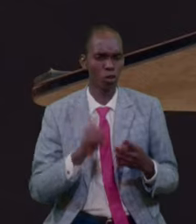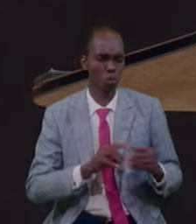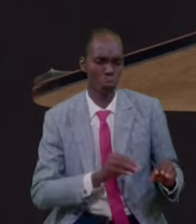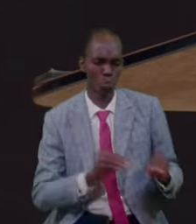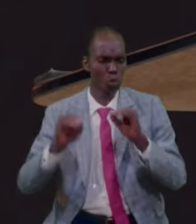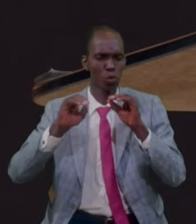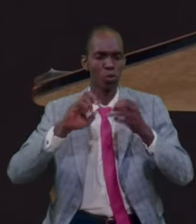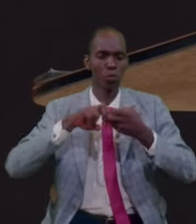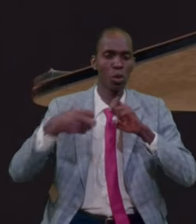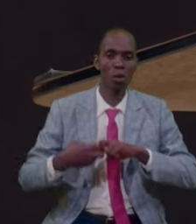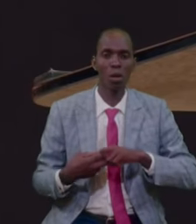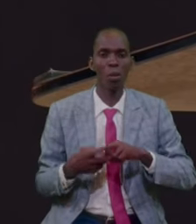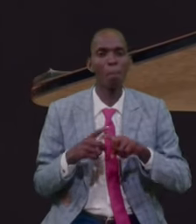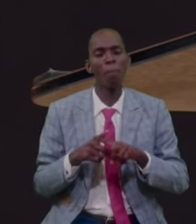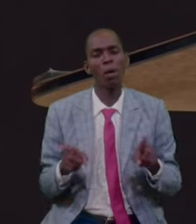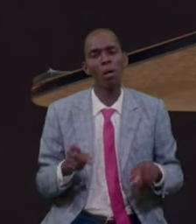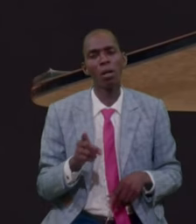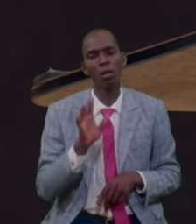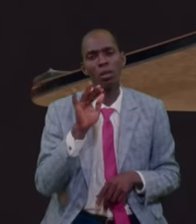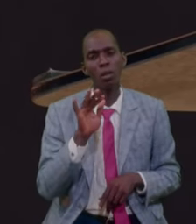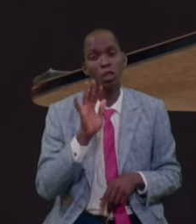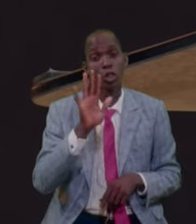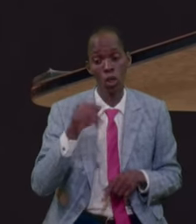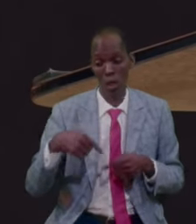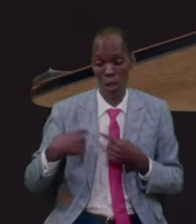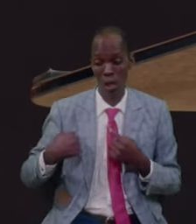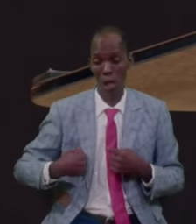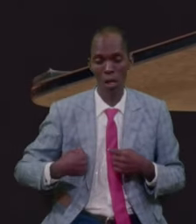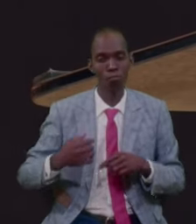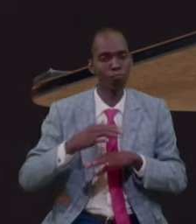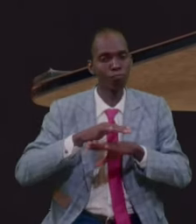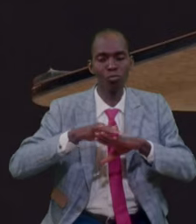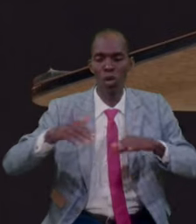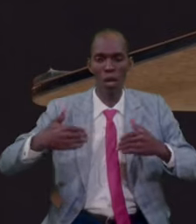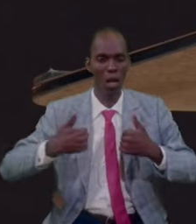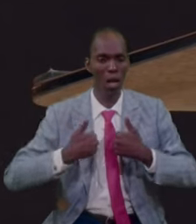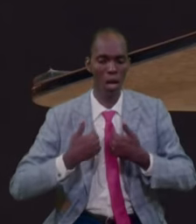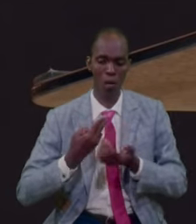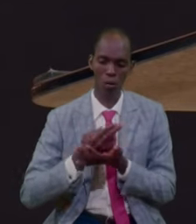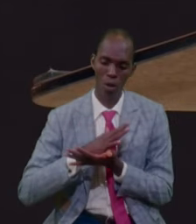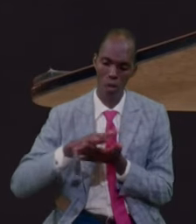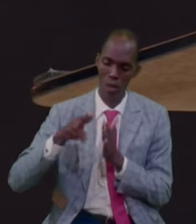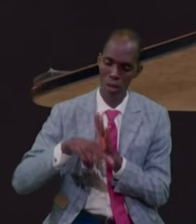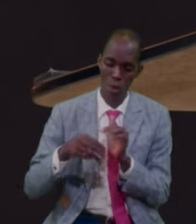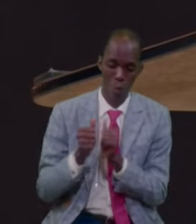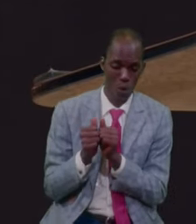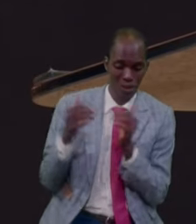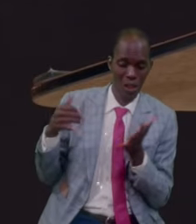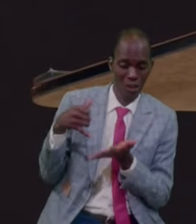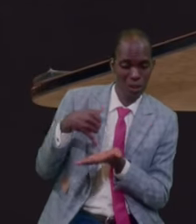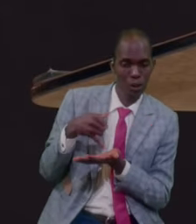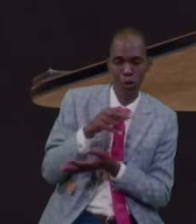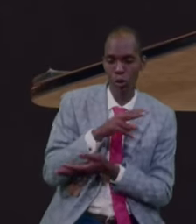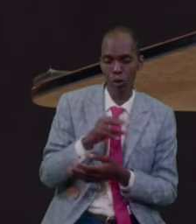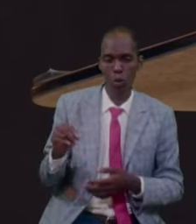but your heart does not have that holiness without which no man shall